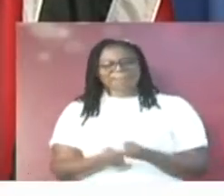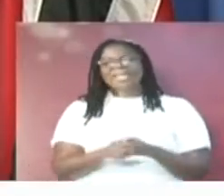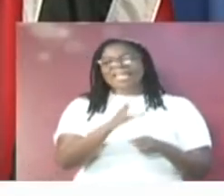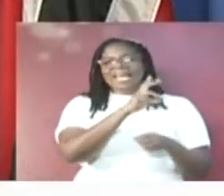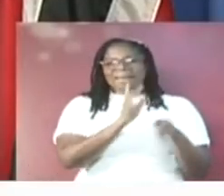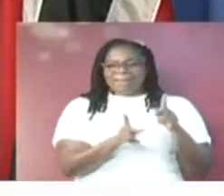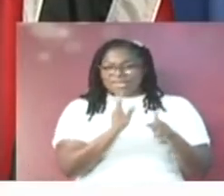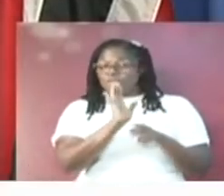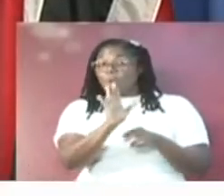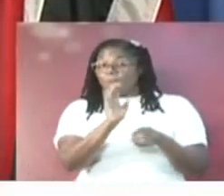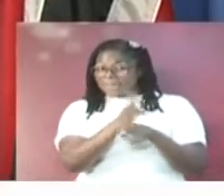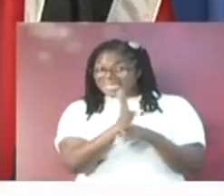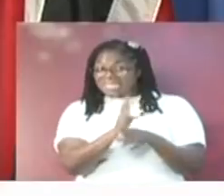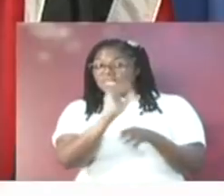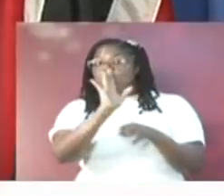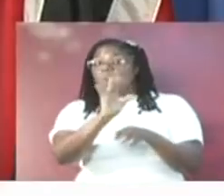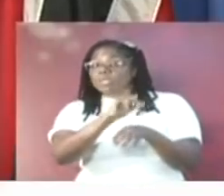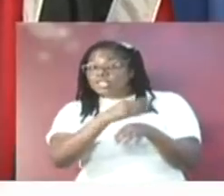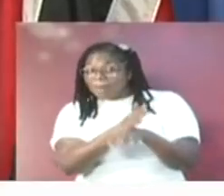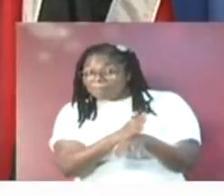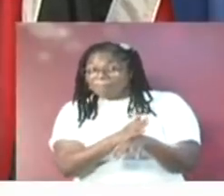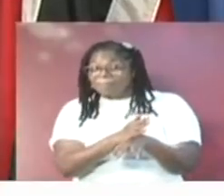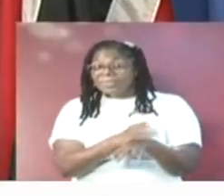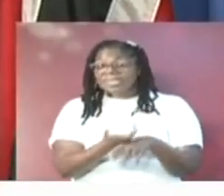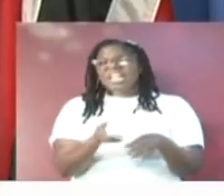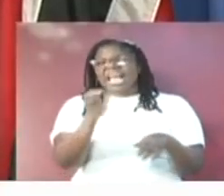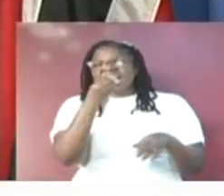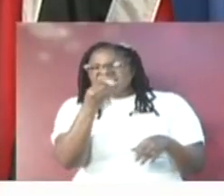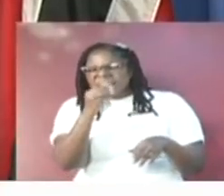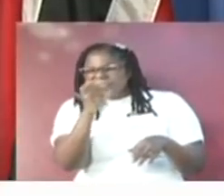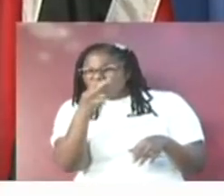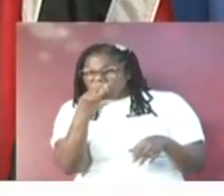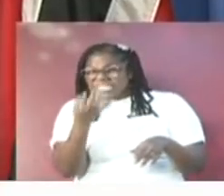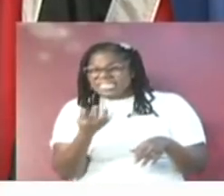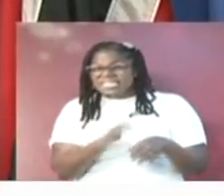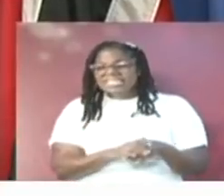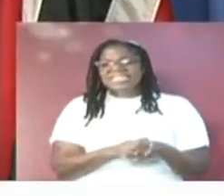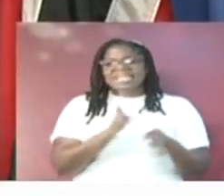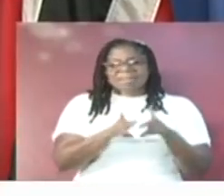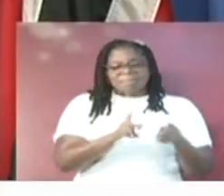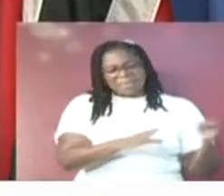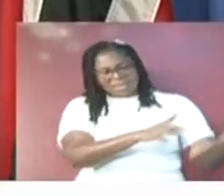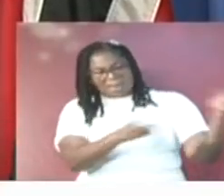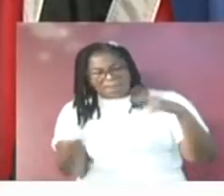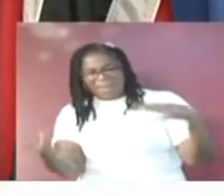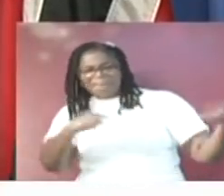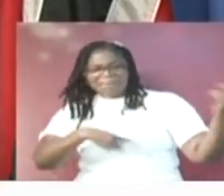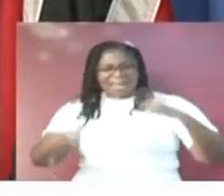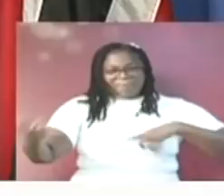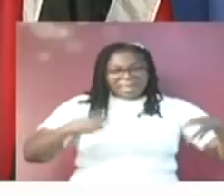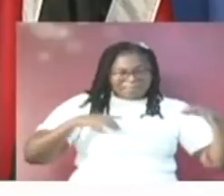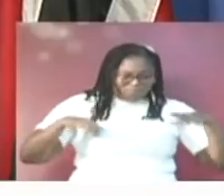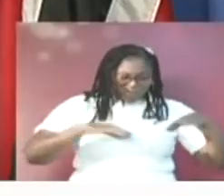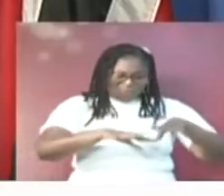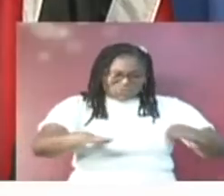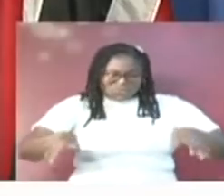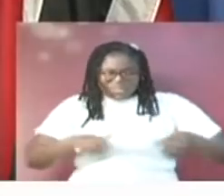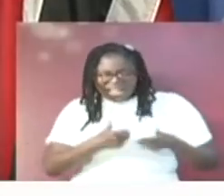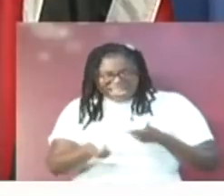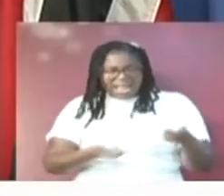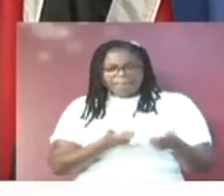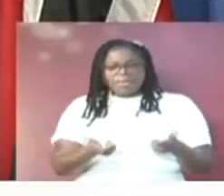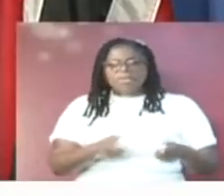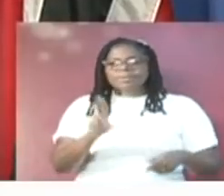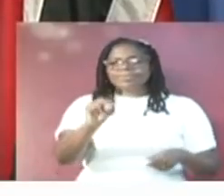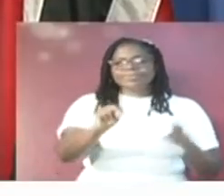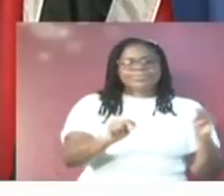that is also a part of the problem. It is not that I love you any less. It is not that the